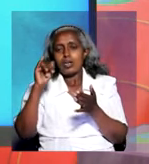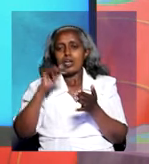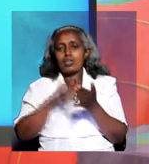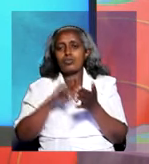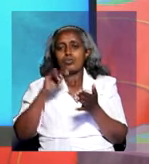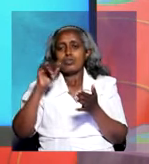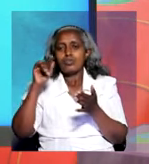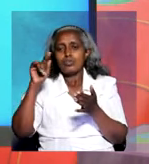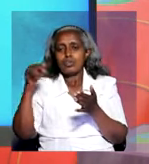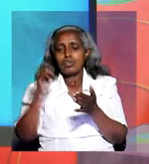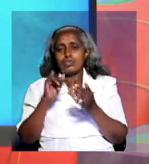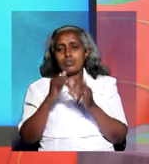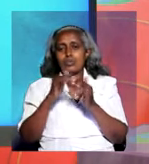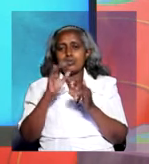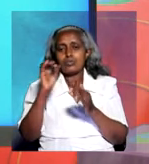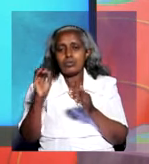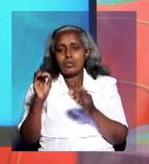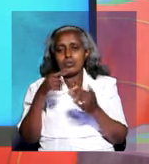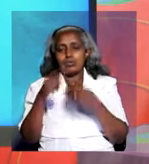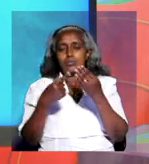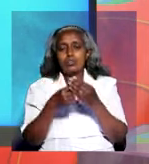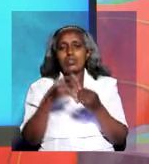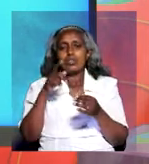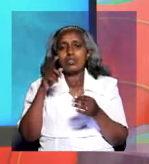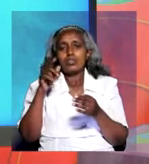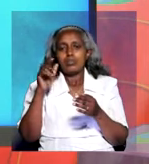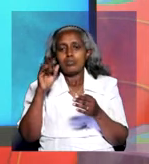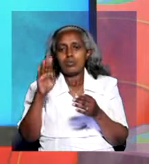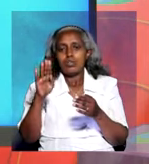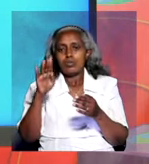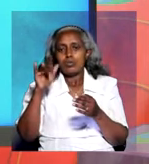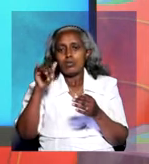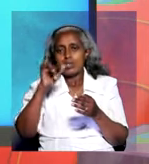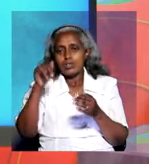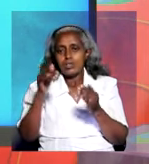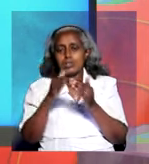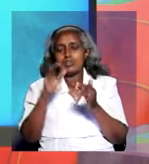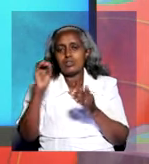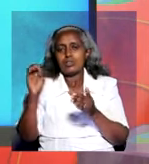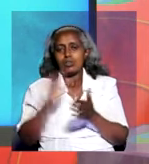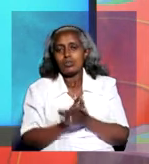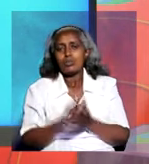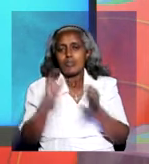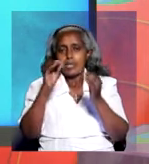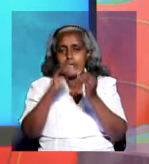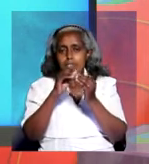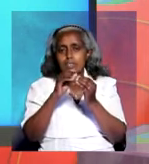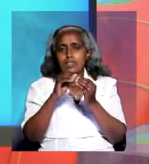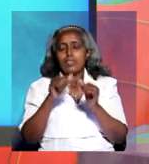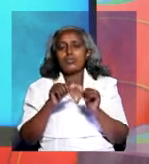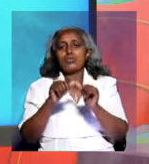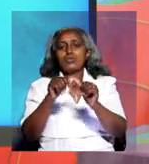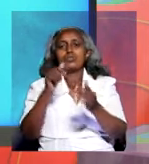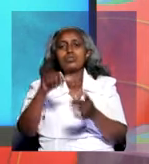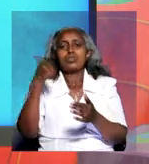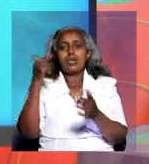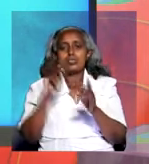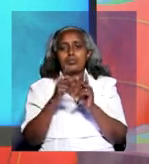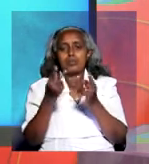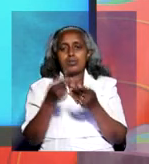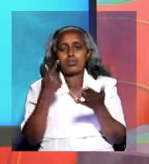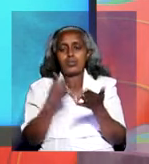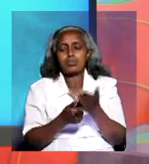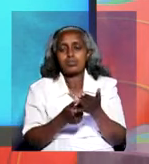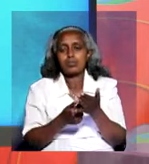Therefore, AXI dot this BYJ is 0. Okay, plus let's continue to the other part. Look